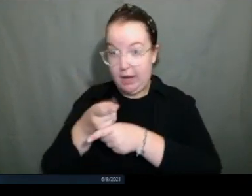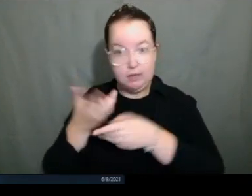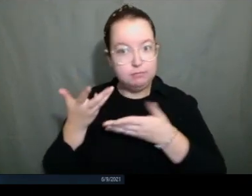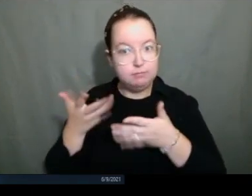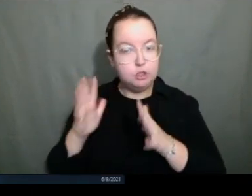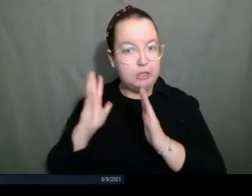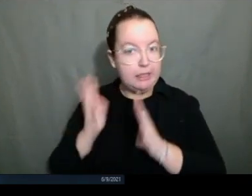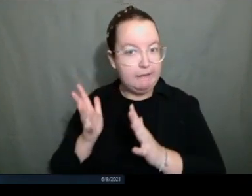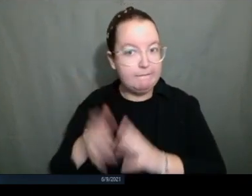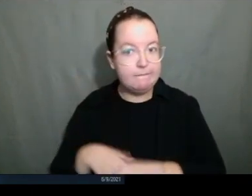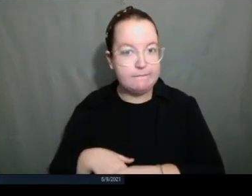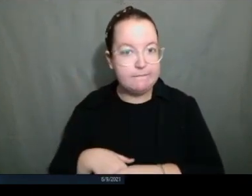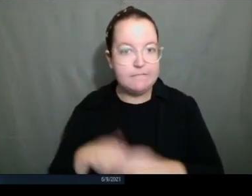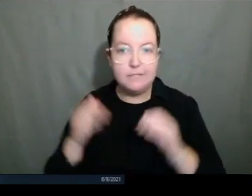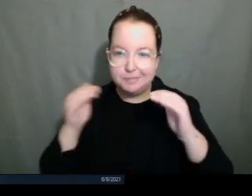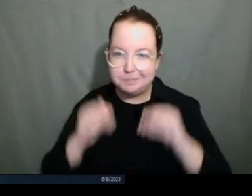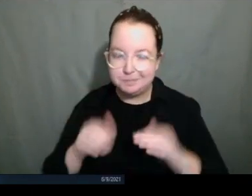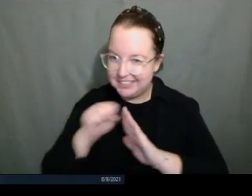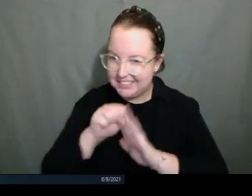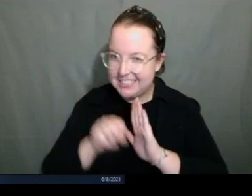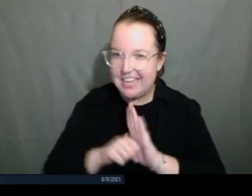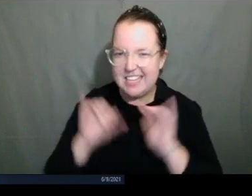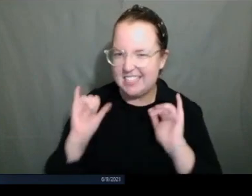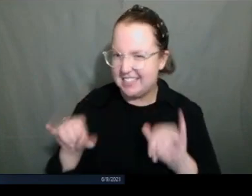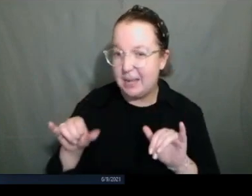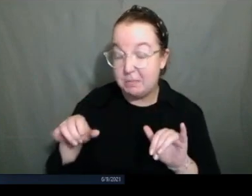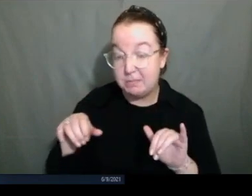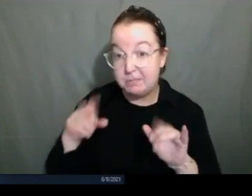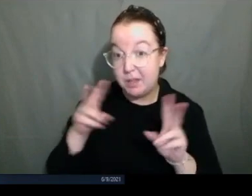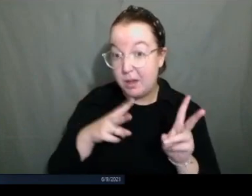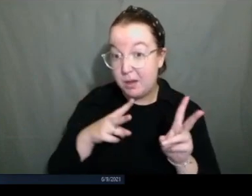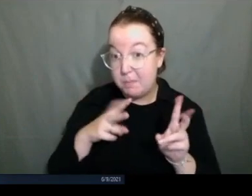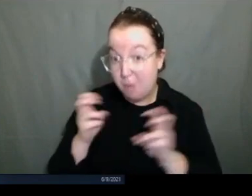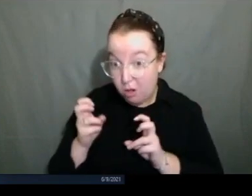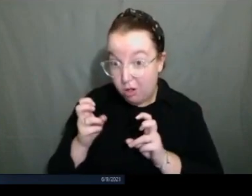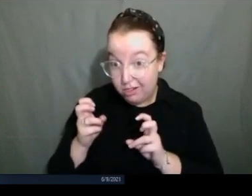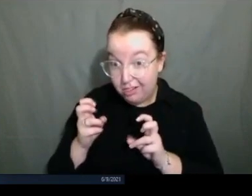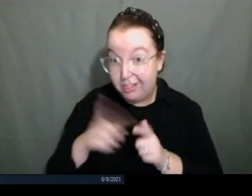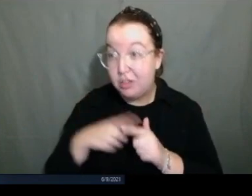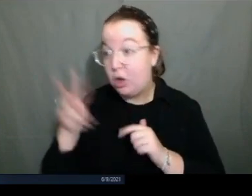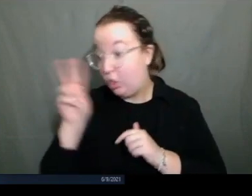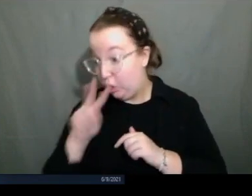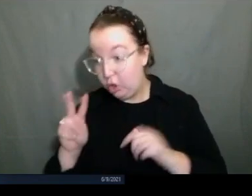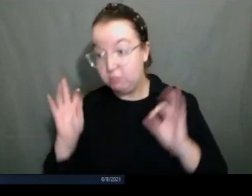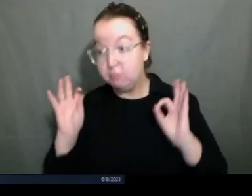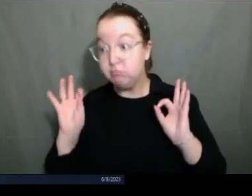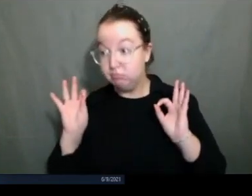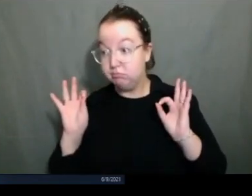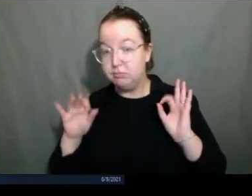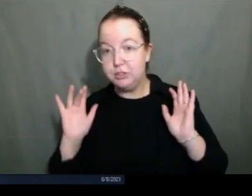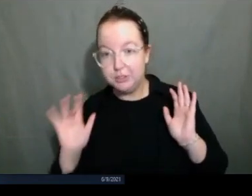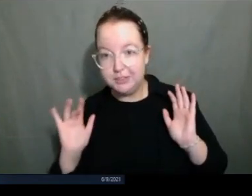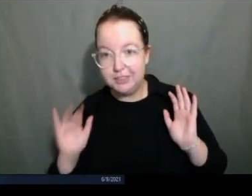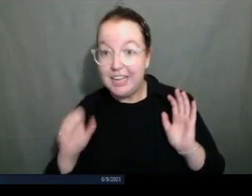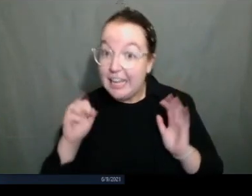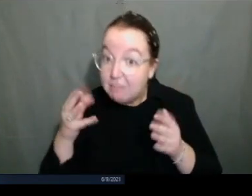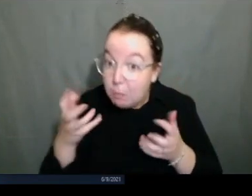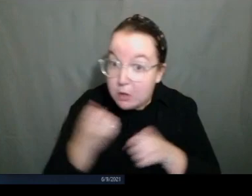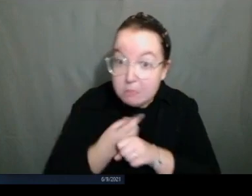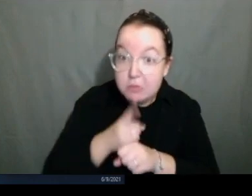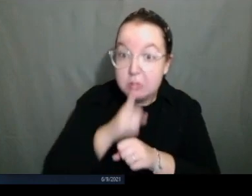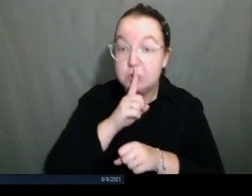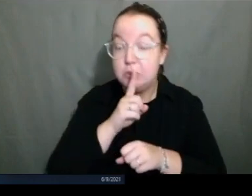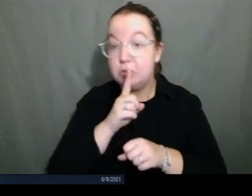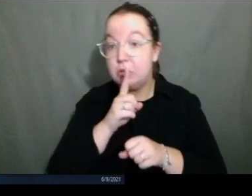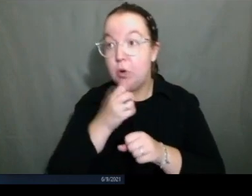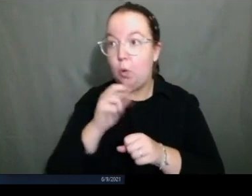tax setup. Same thing, it was all brought over for you. It should match exactly what you had previously. But if you want to make changes